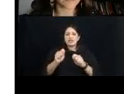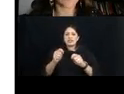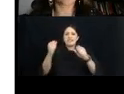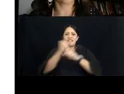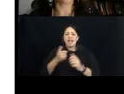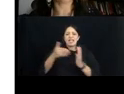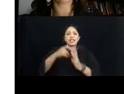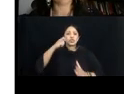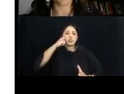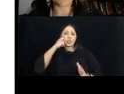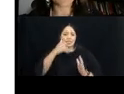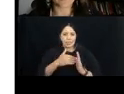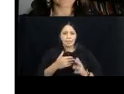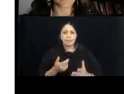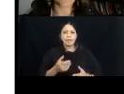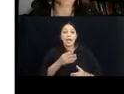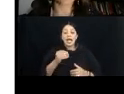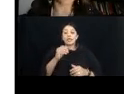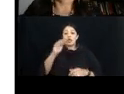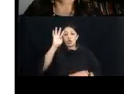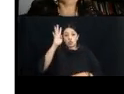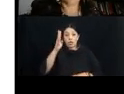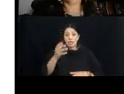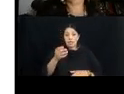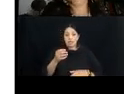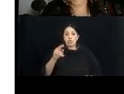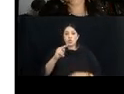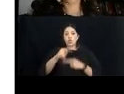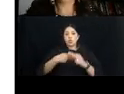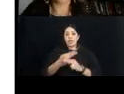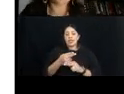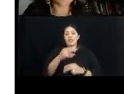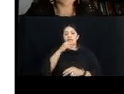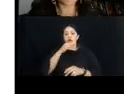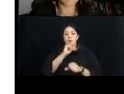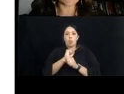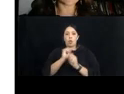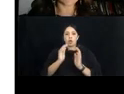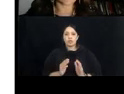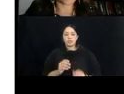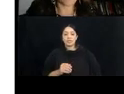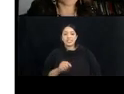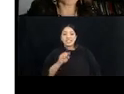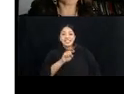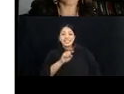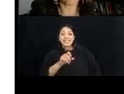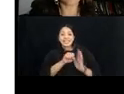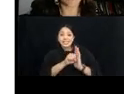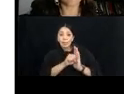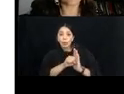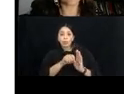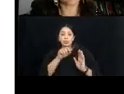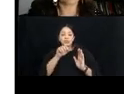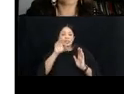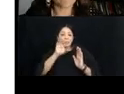workplace, and creating what we now know as the United Farm Workers. Here I want to introduce these symbols, these images that are part of the